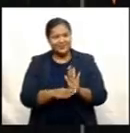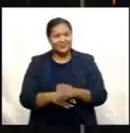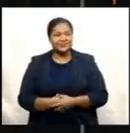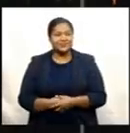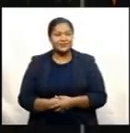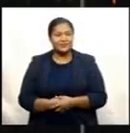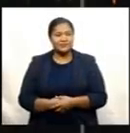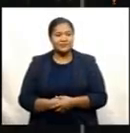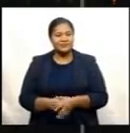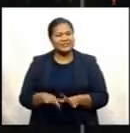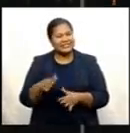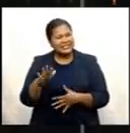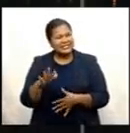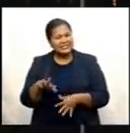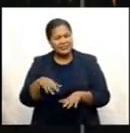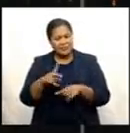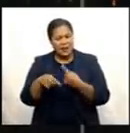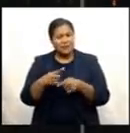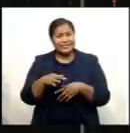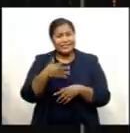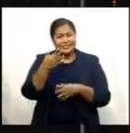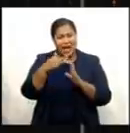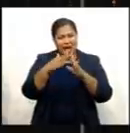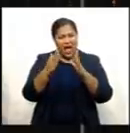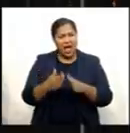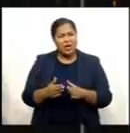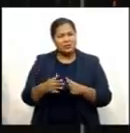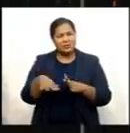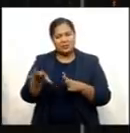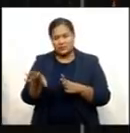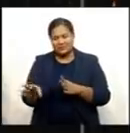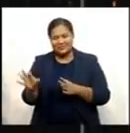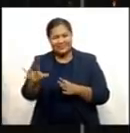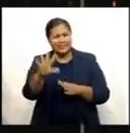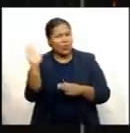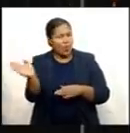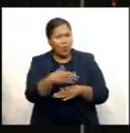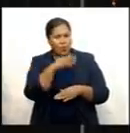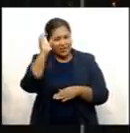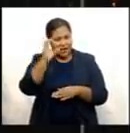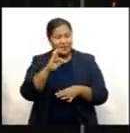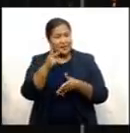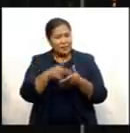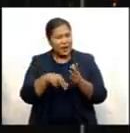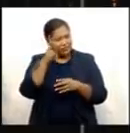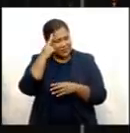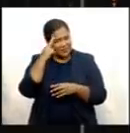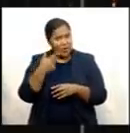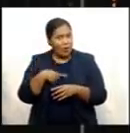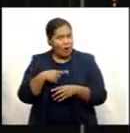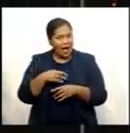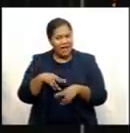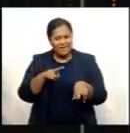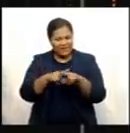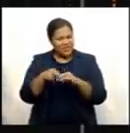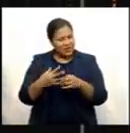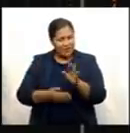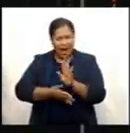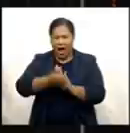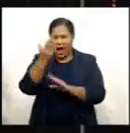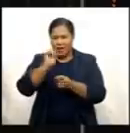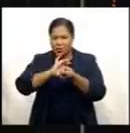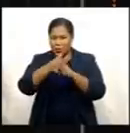The close proximity of houses in settlements across the country is part of the reason Fiji is recording high COVID cases